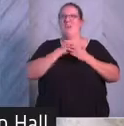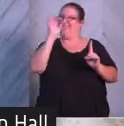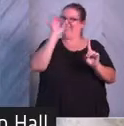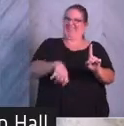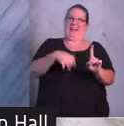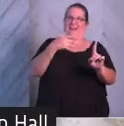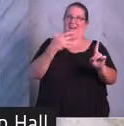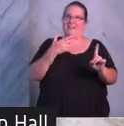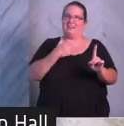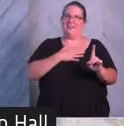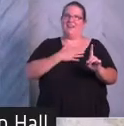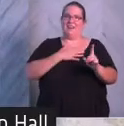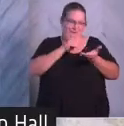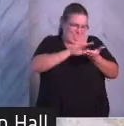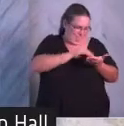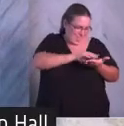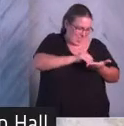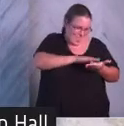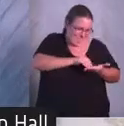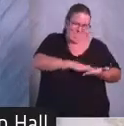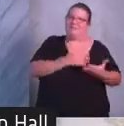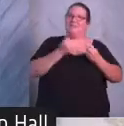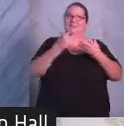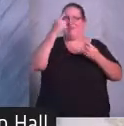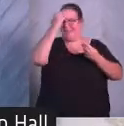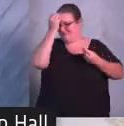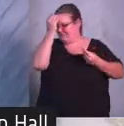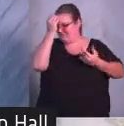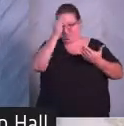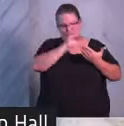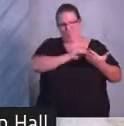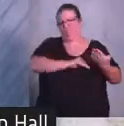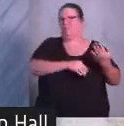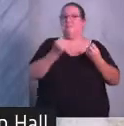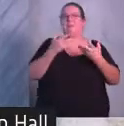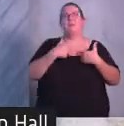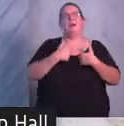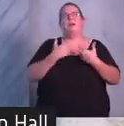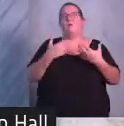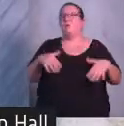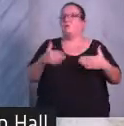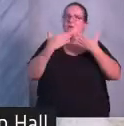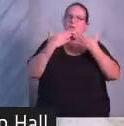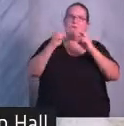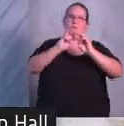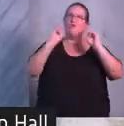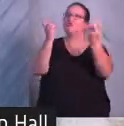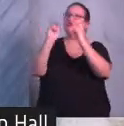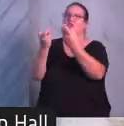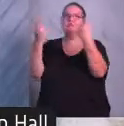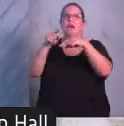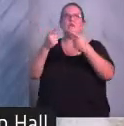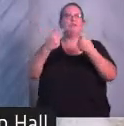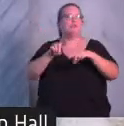And I've written down so many things that come to my mind. But I'm very thankful for the circles that we've had at council